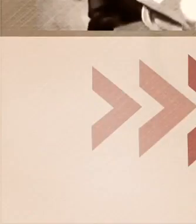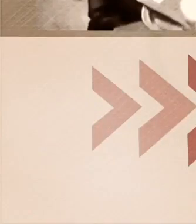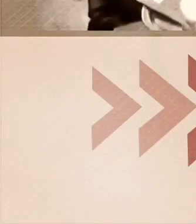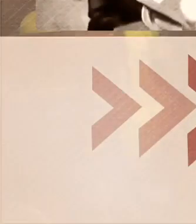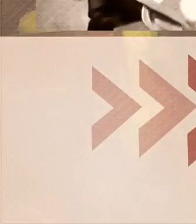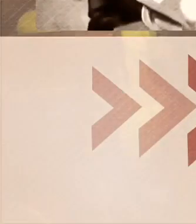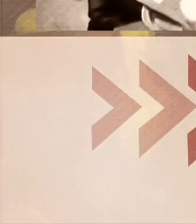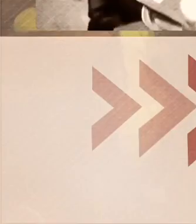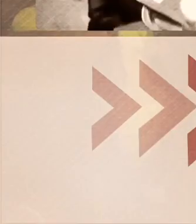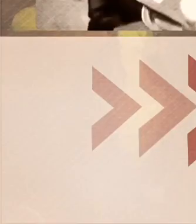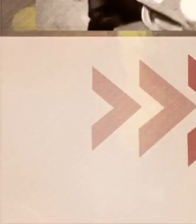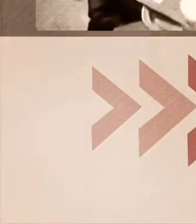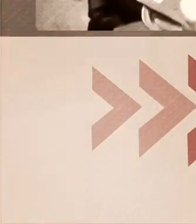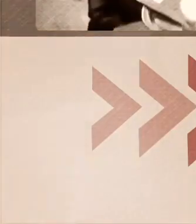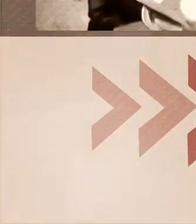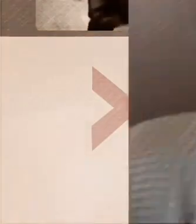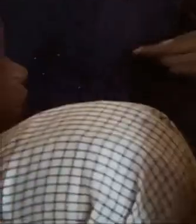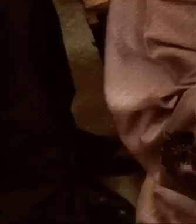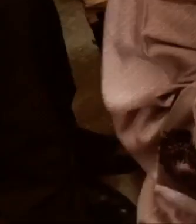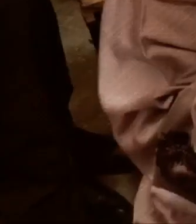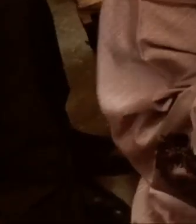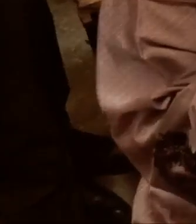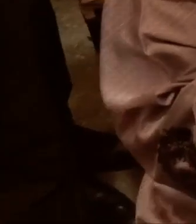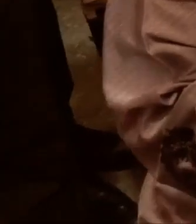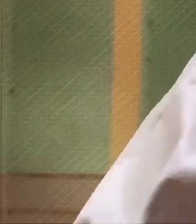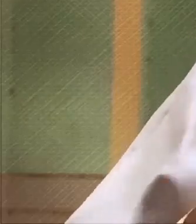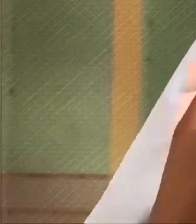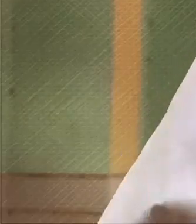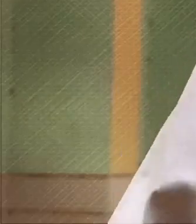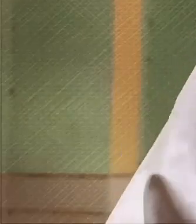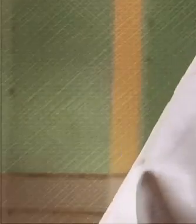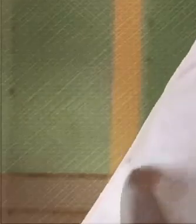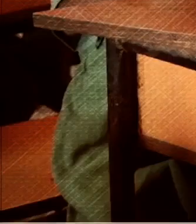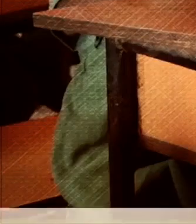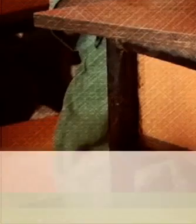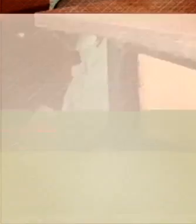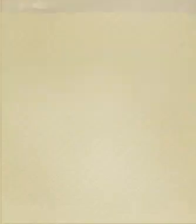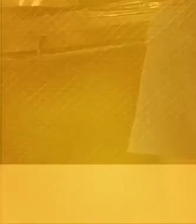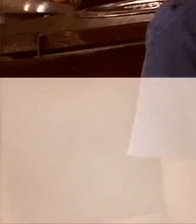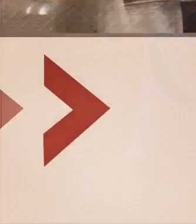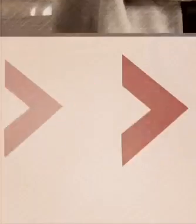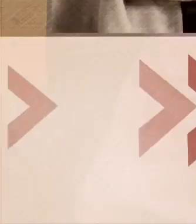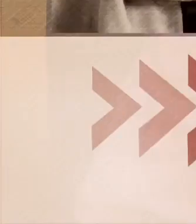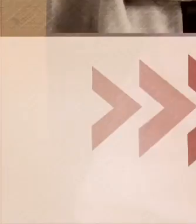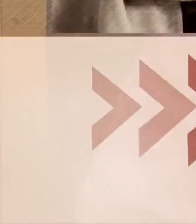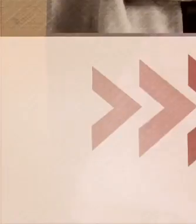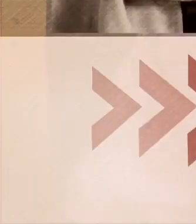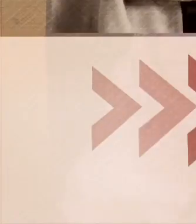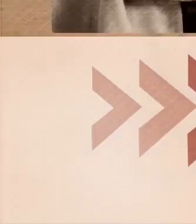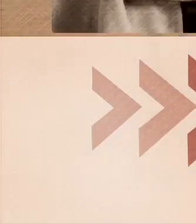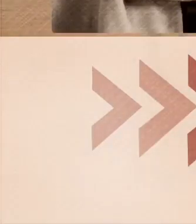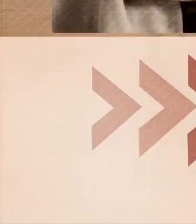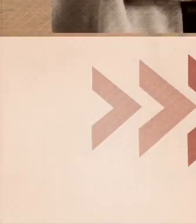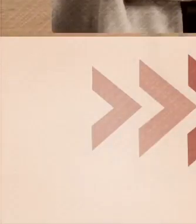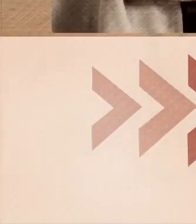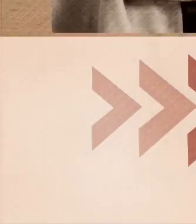come to school, and they'll be at the gate, they'll be crying, they will hold on to their parents, they will not want to come into the gate. When they are not giving the food, some the attendance was very low. Now the children